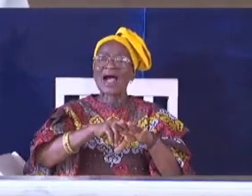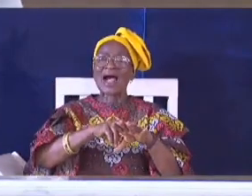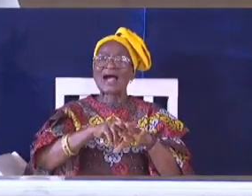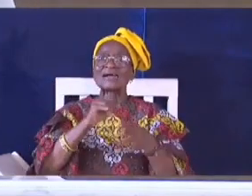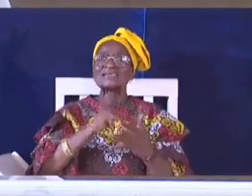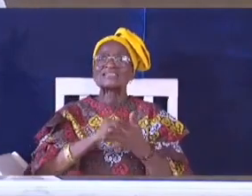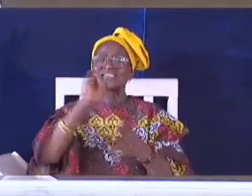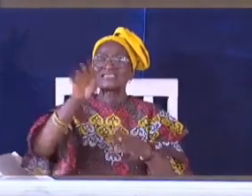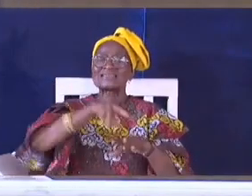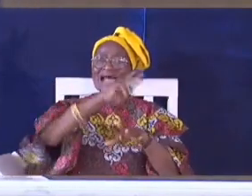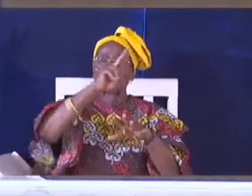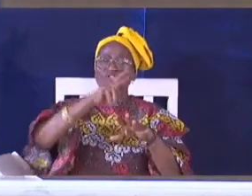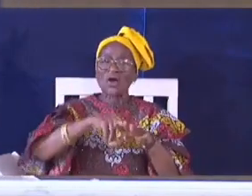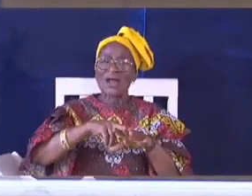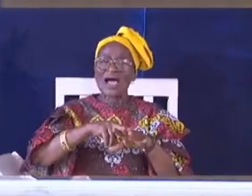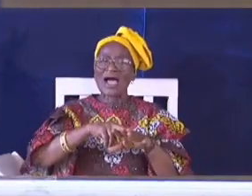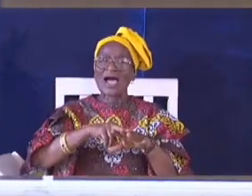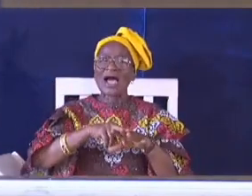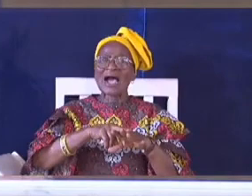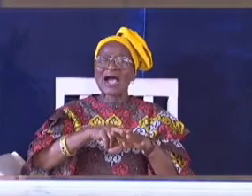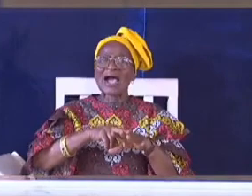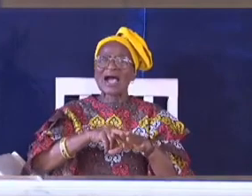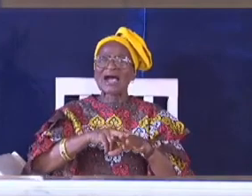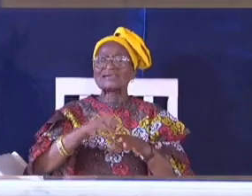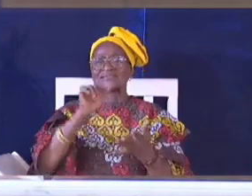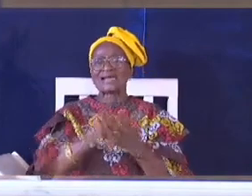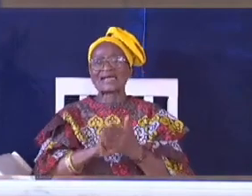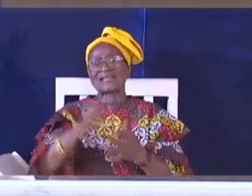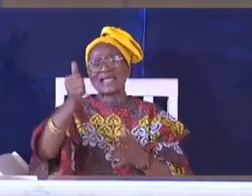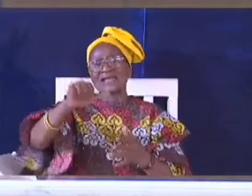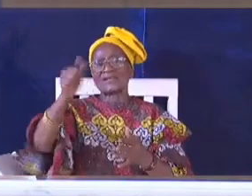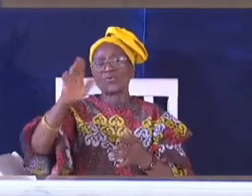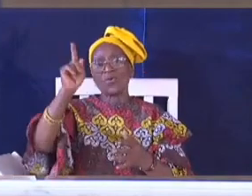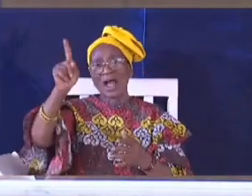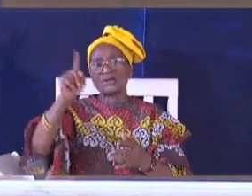It is natural that anyone who is born